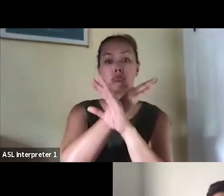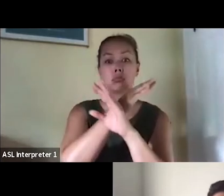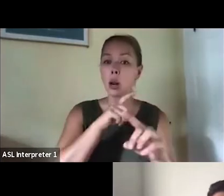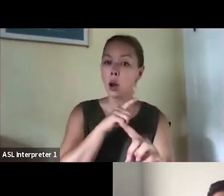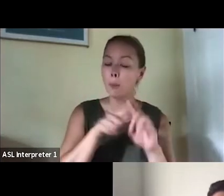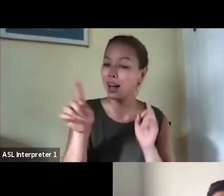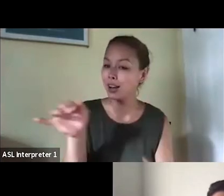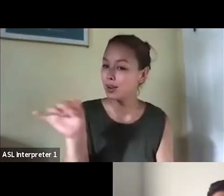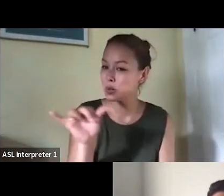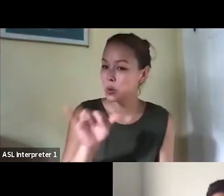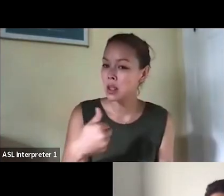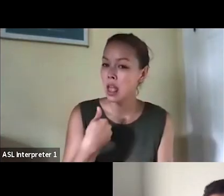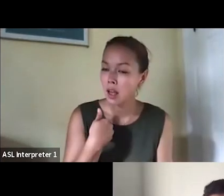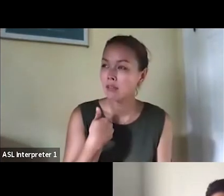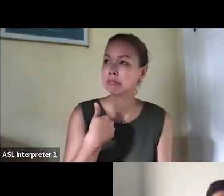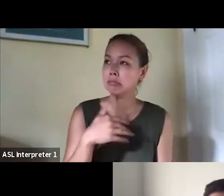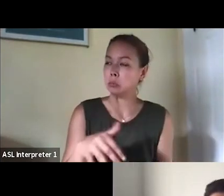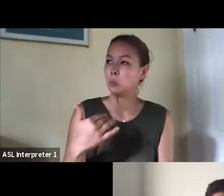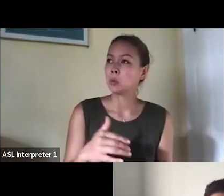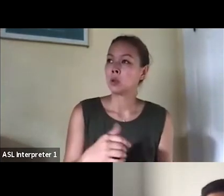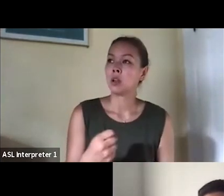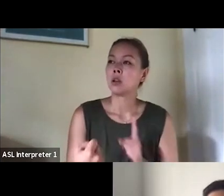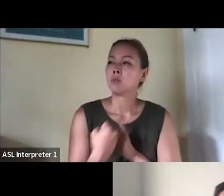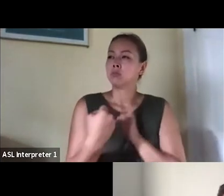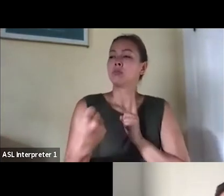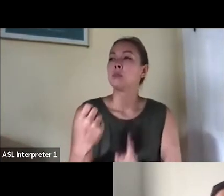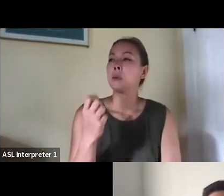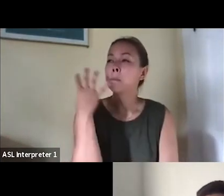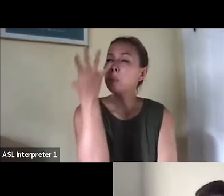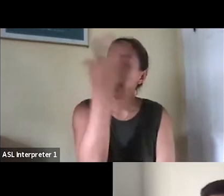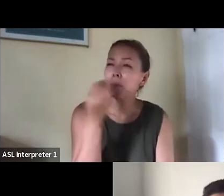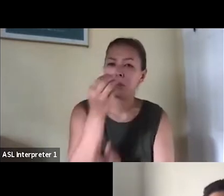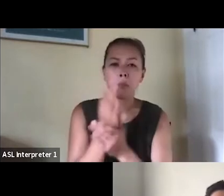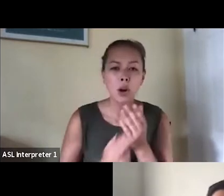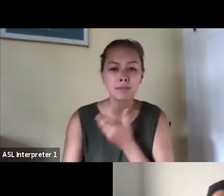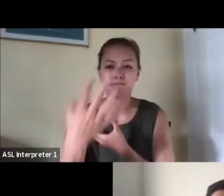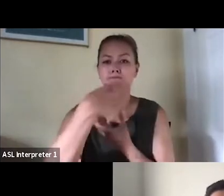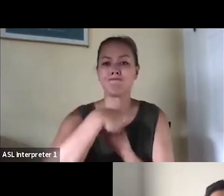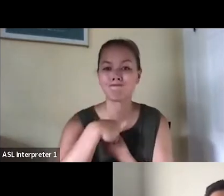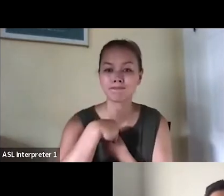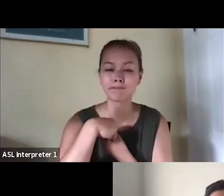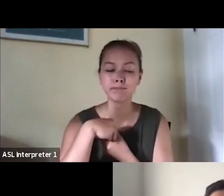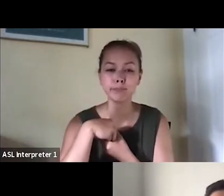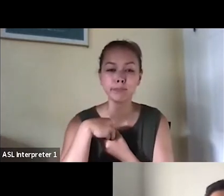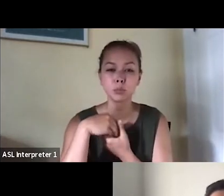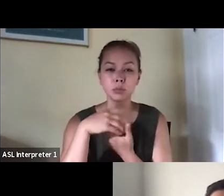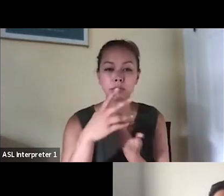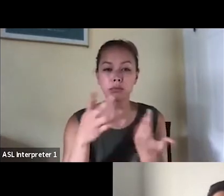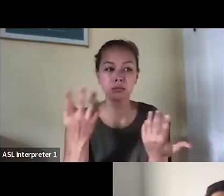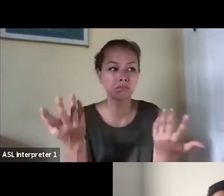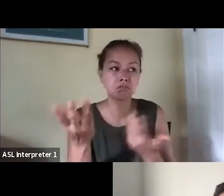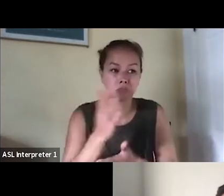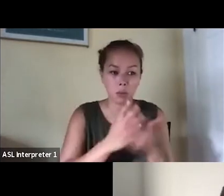as well. And it's part of who I am. I can't really separate it out of myself.